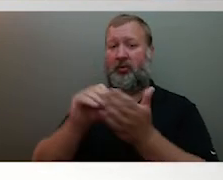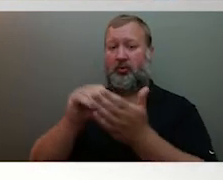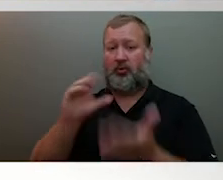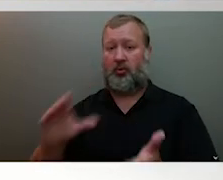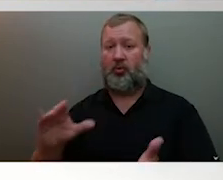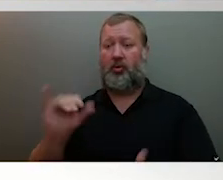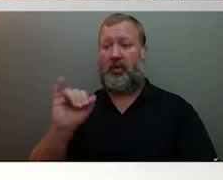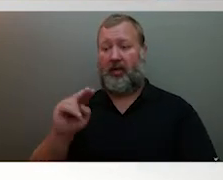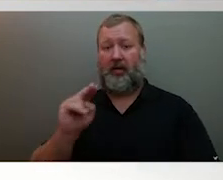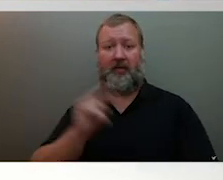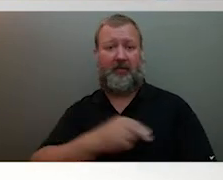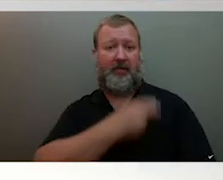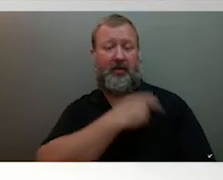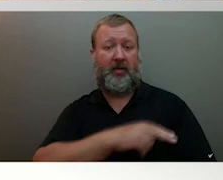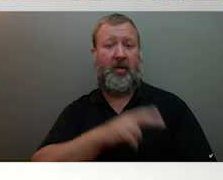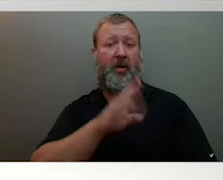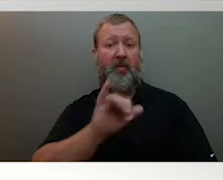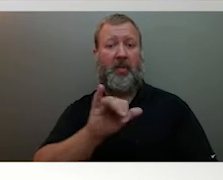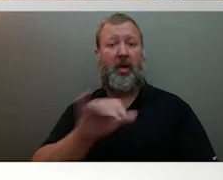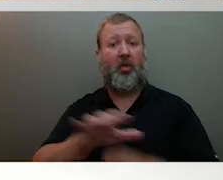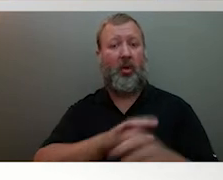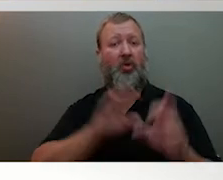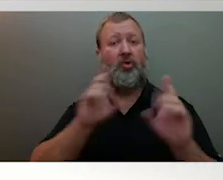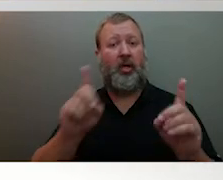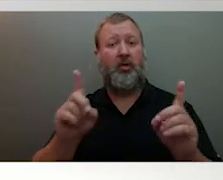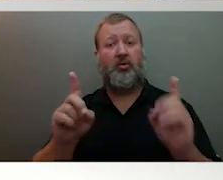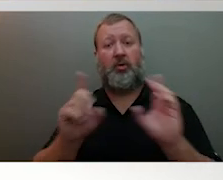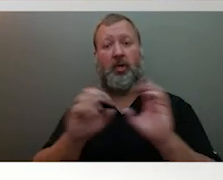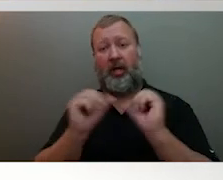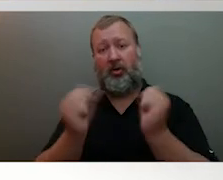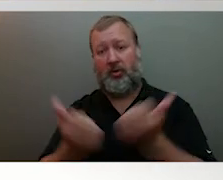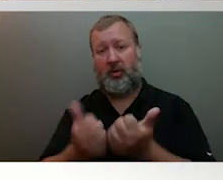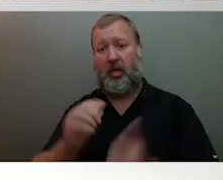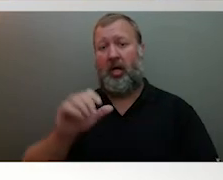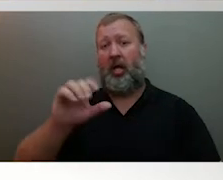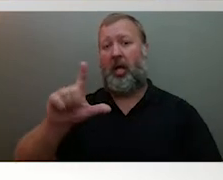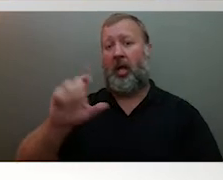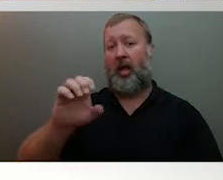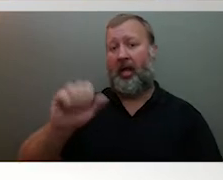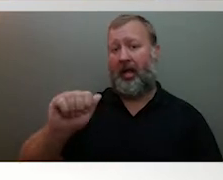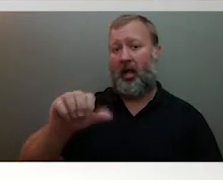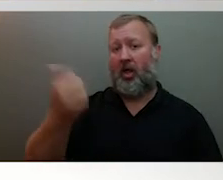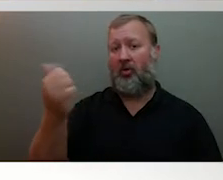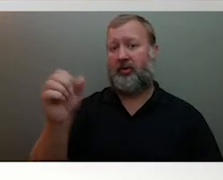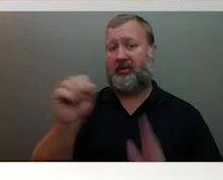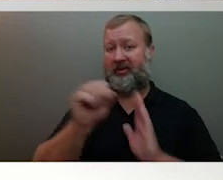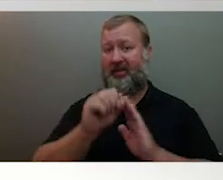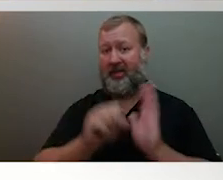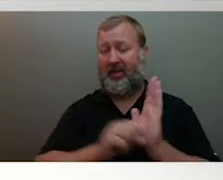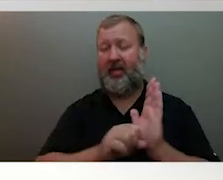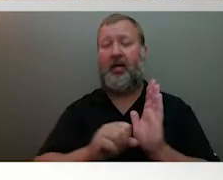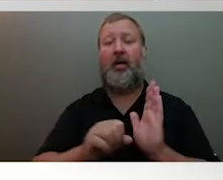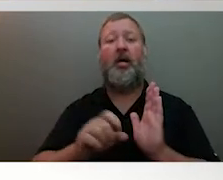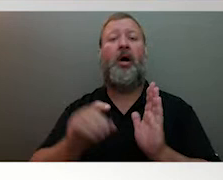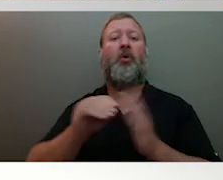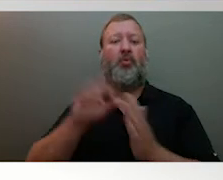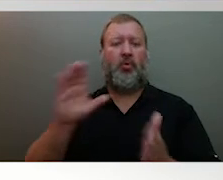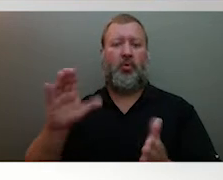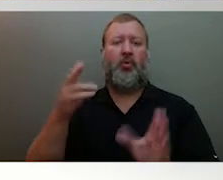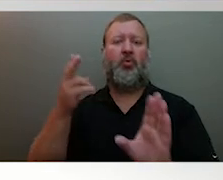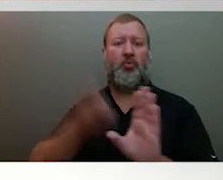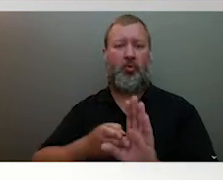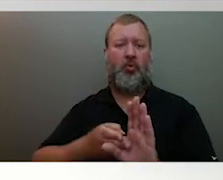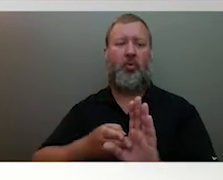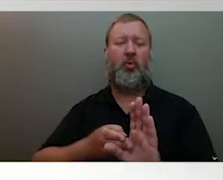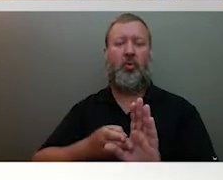in a facility by a local education agency, the LEA, in another state, then the student would be enrolled